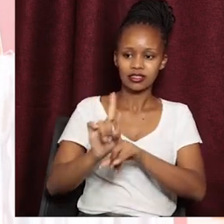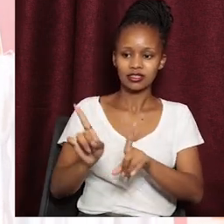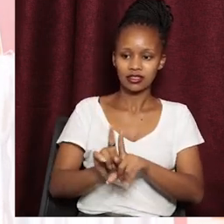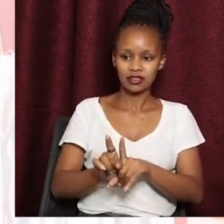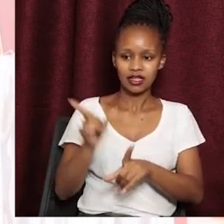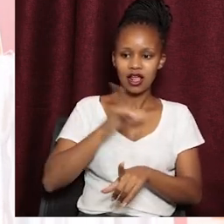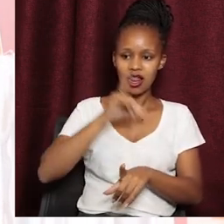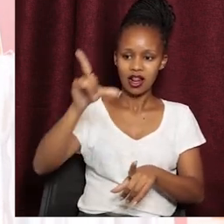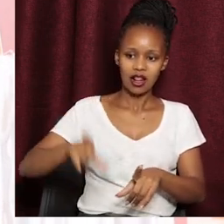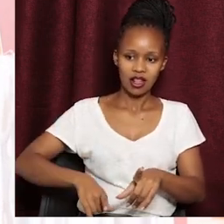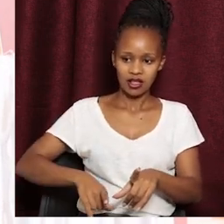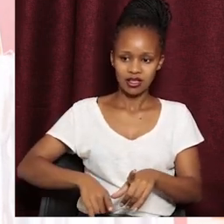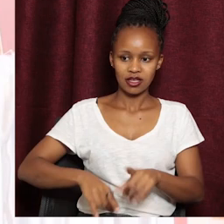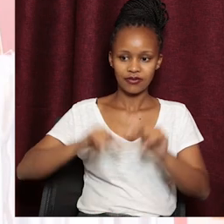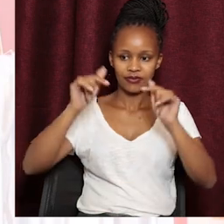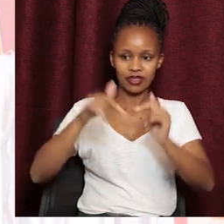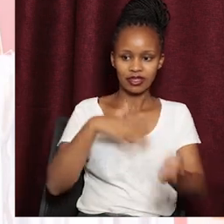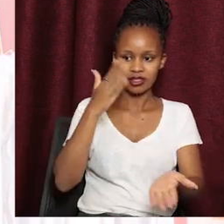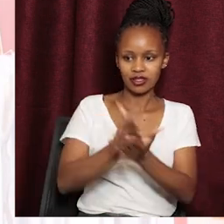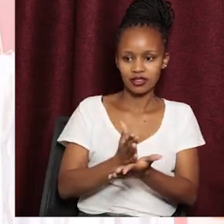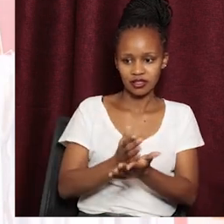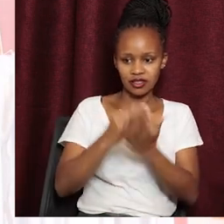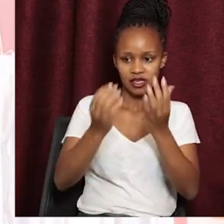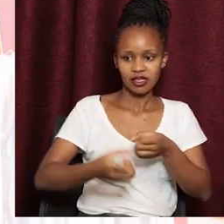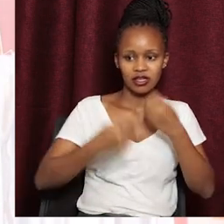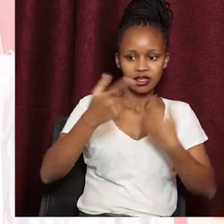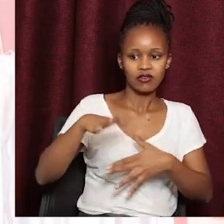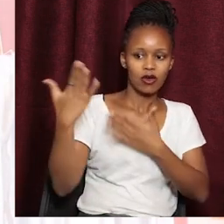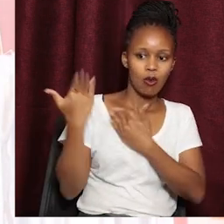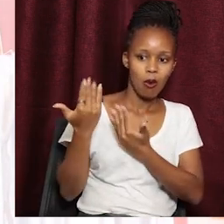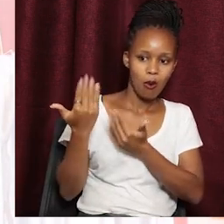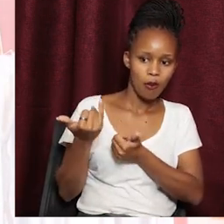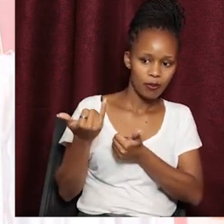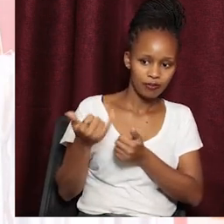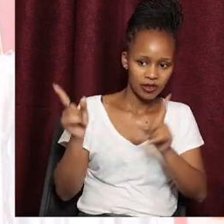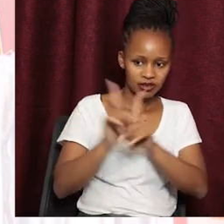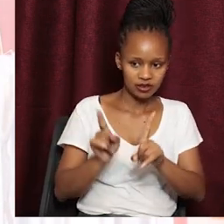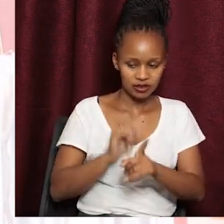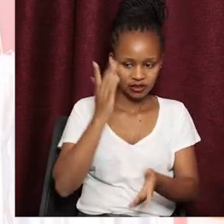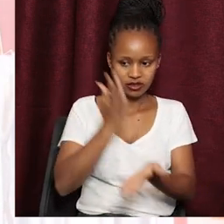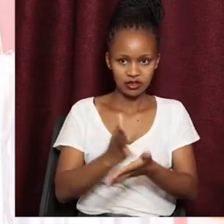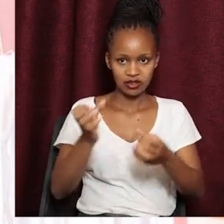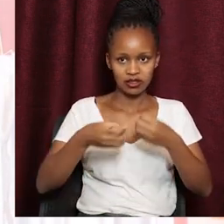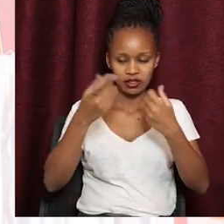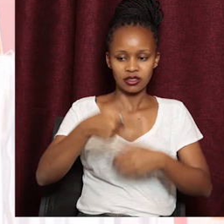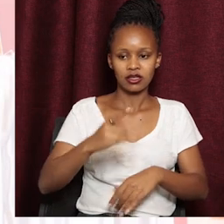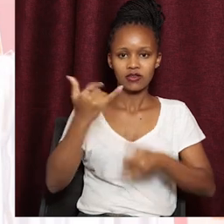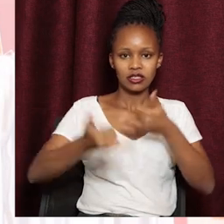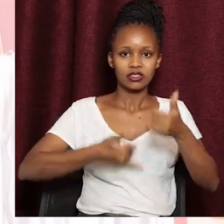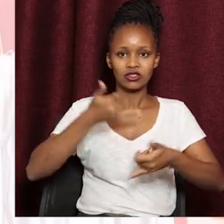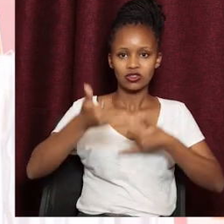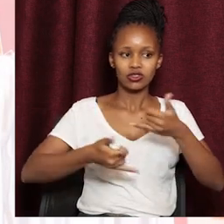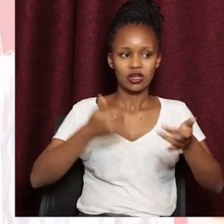is Lord. This truth gives us hope. This truth gives us